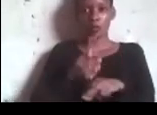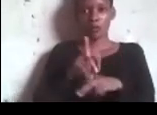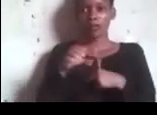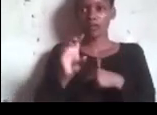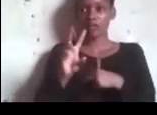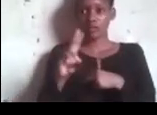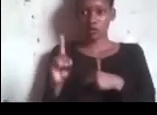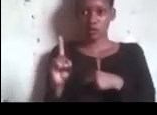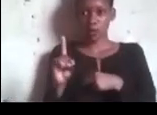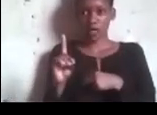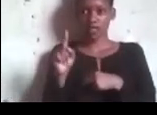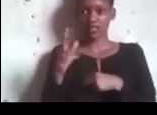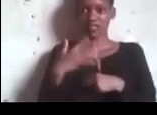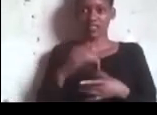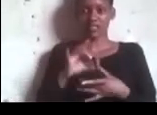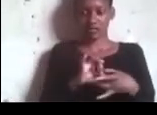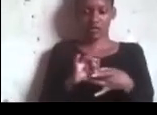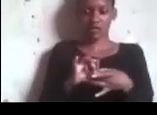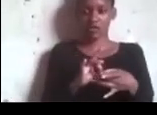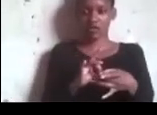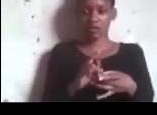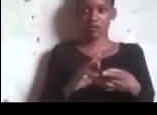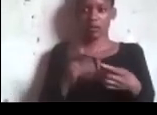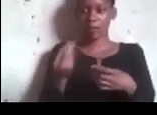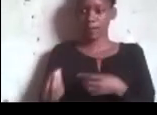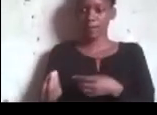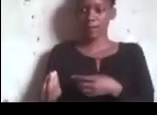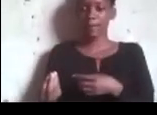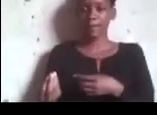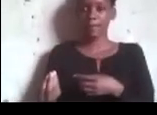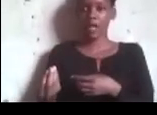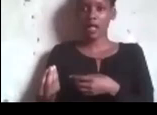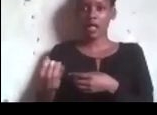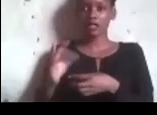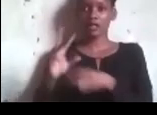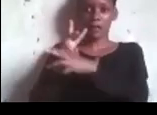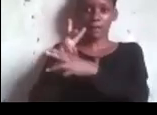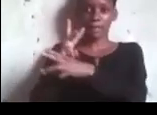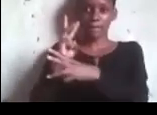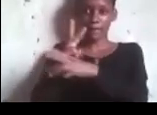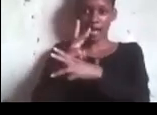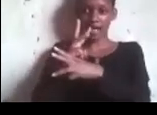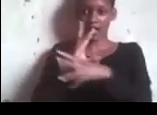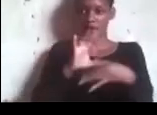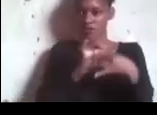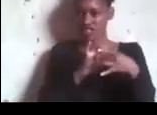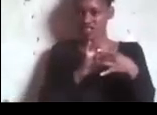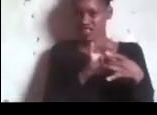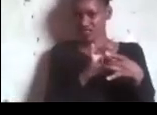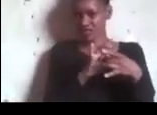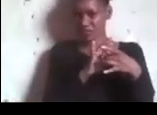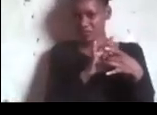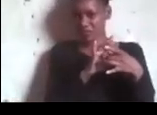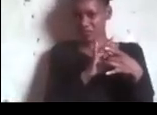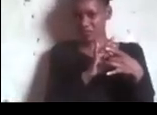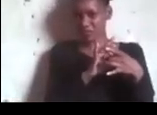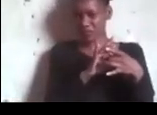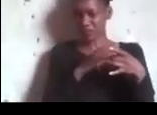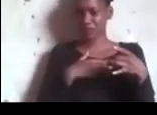with the child's mother, and is not based on the relationship between the unmarried father and his